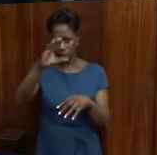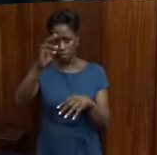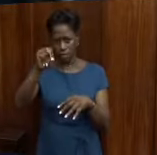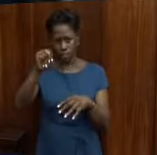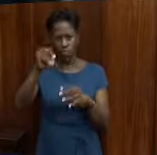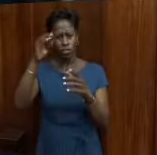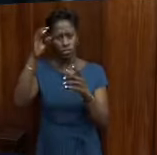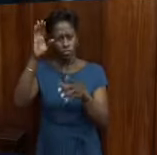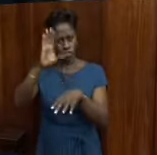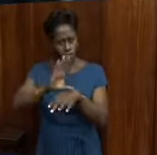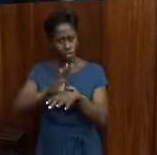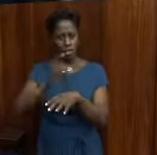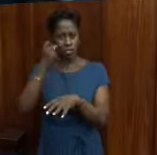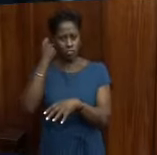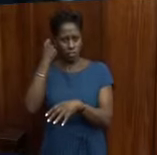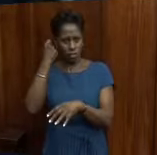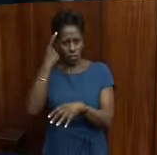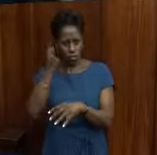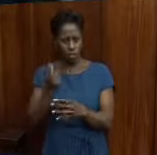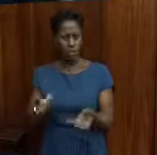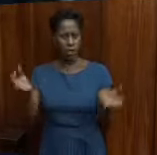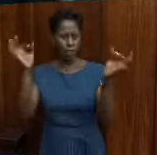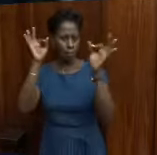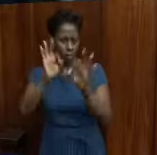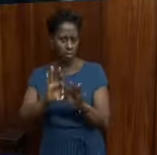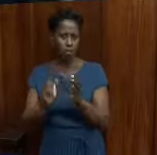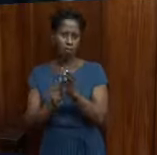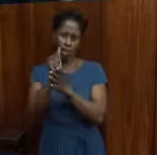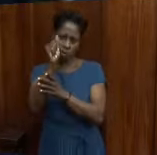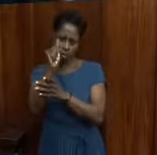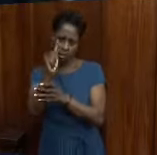real agriculture and diversification